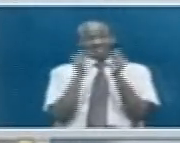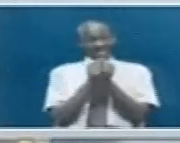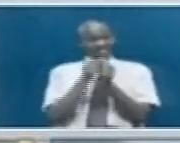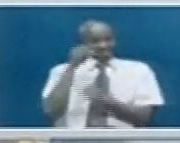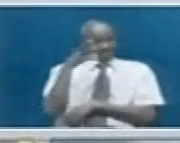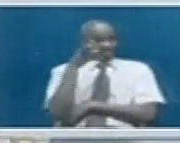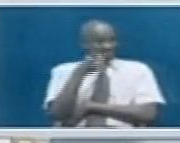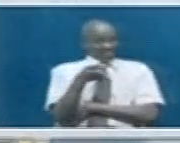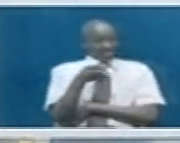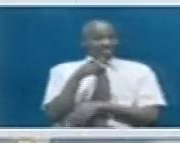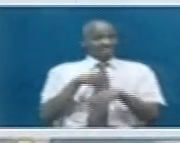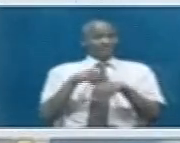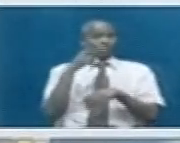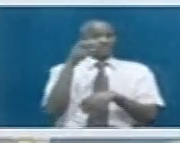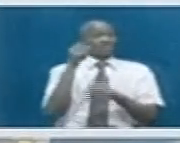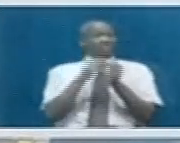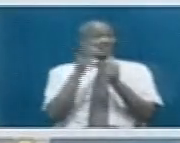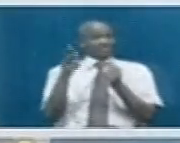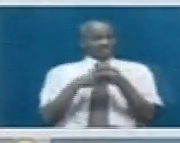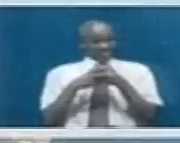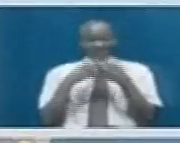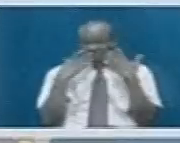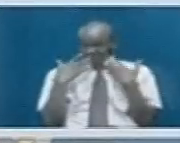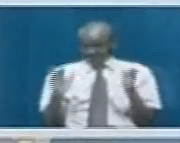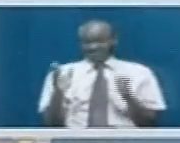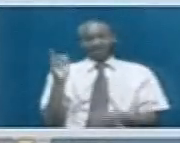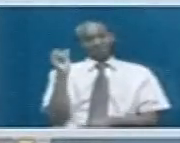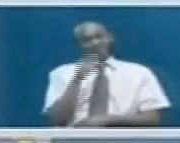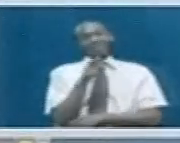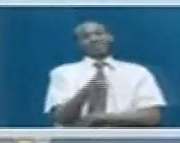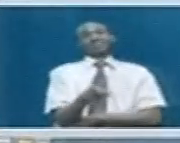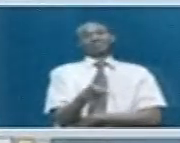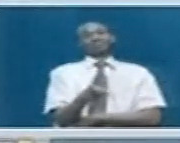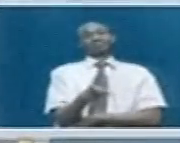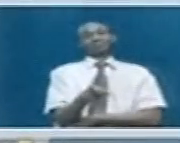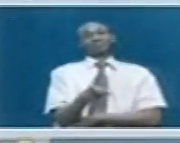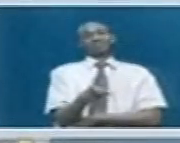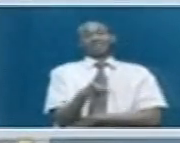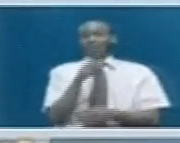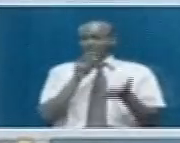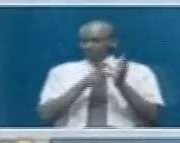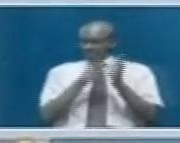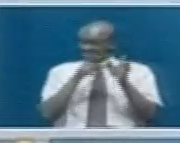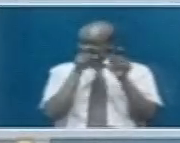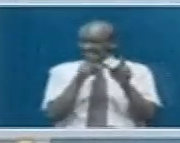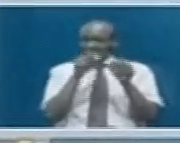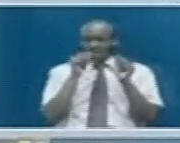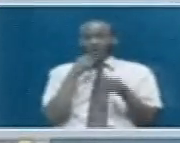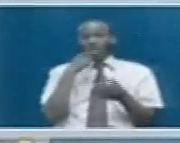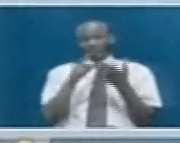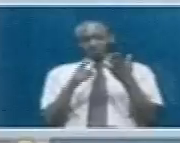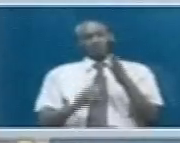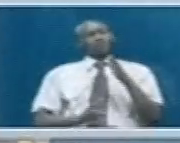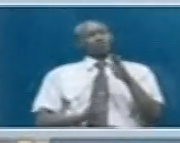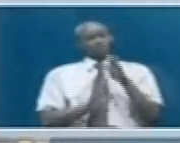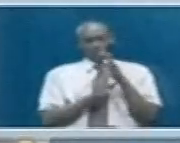in 2017, was completed this month after an 8-year process. The project also broke the record for the single